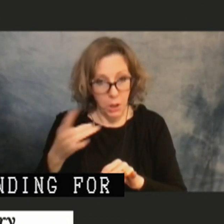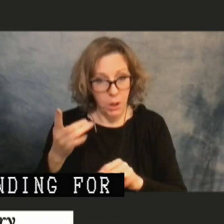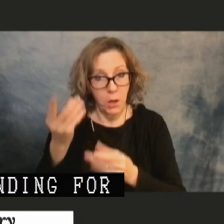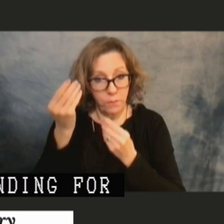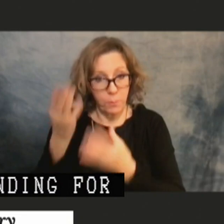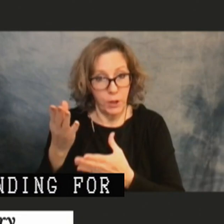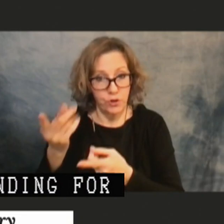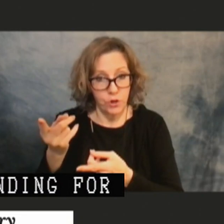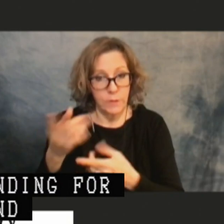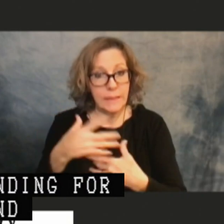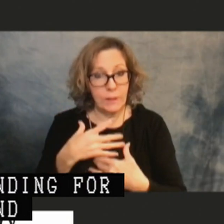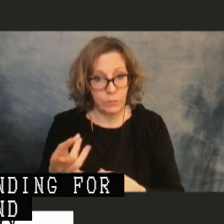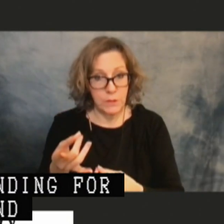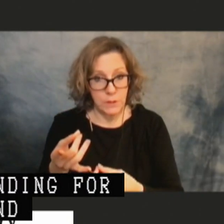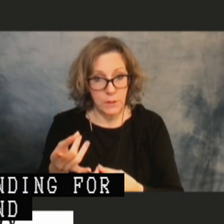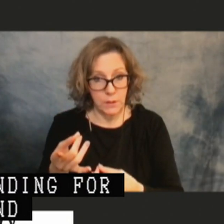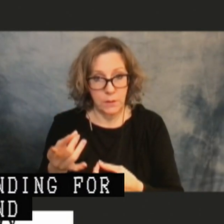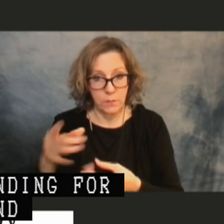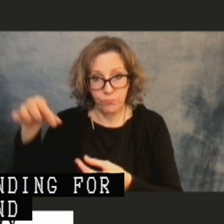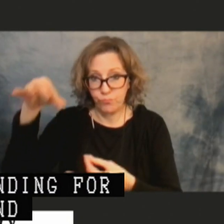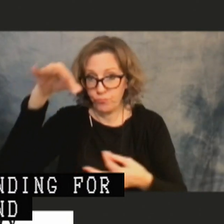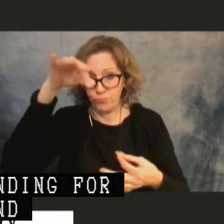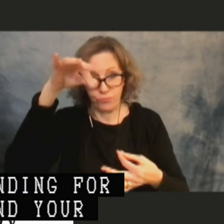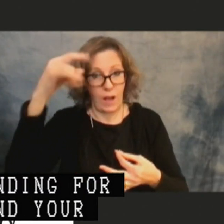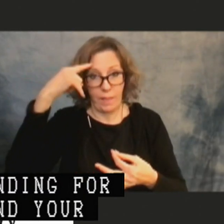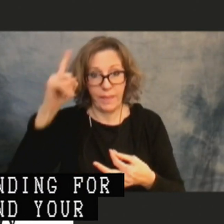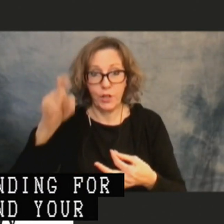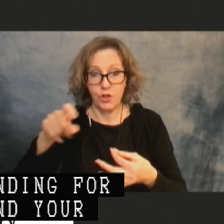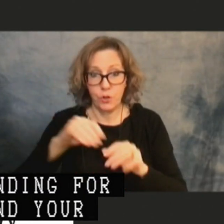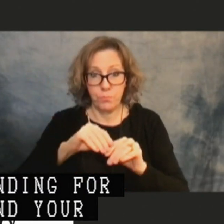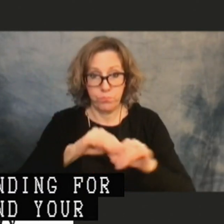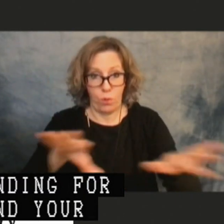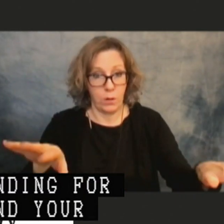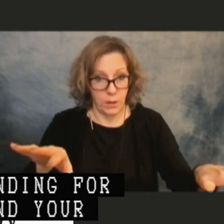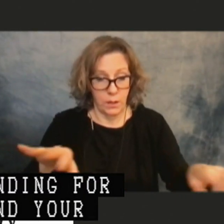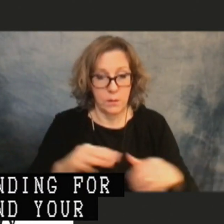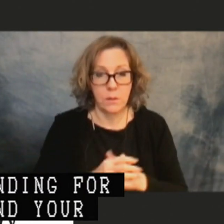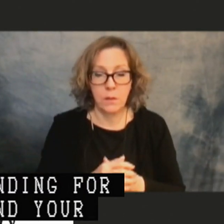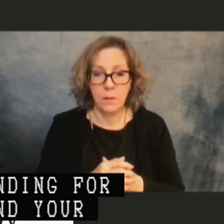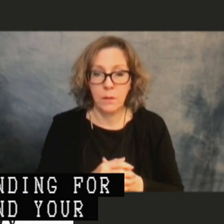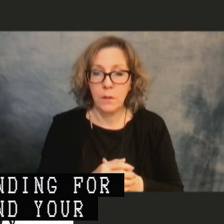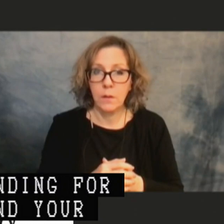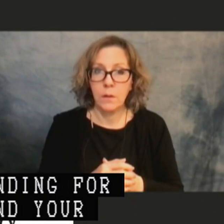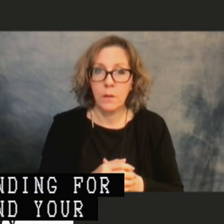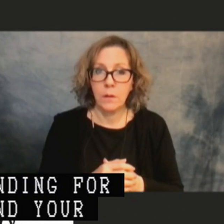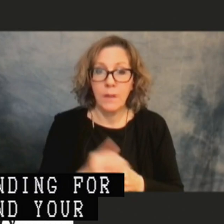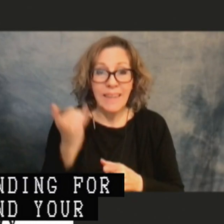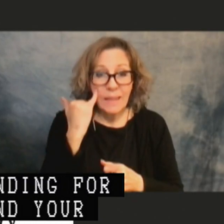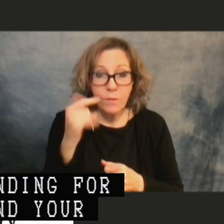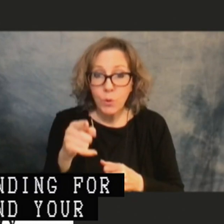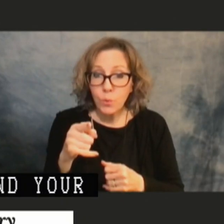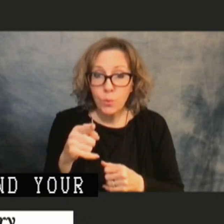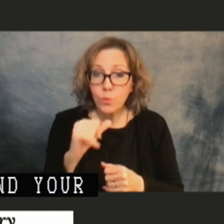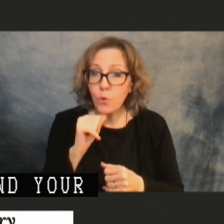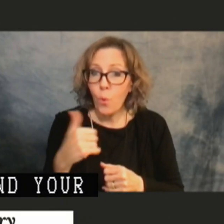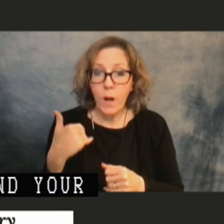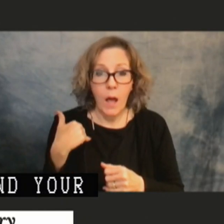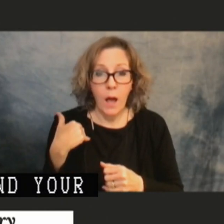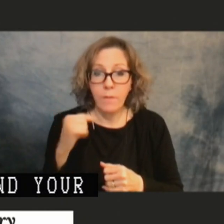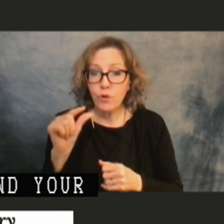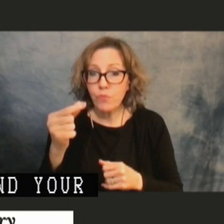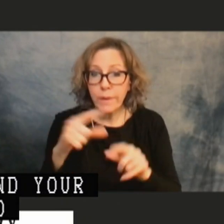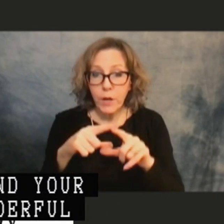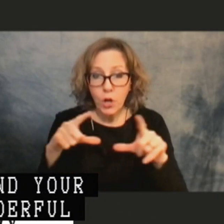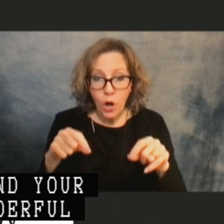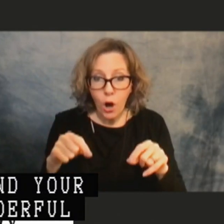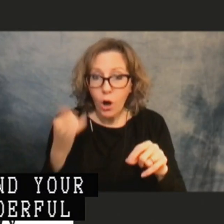think needs to be broadcast is that you can get vaccinated even if you are undocumented, because getting